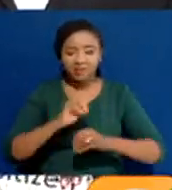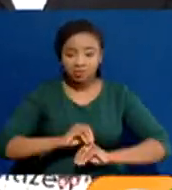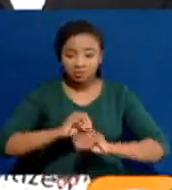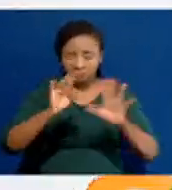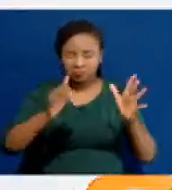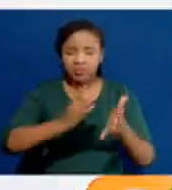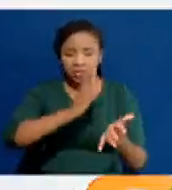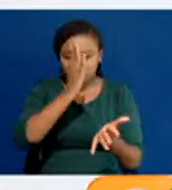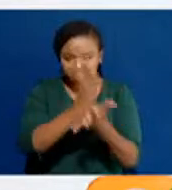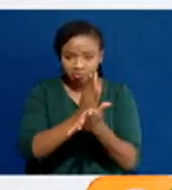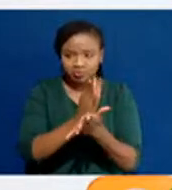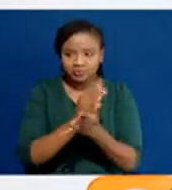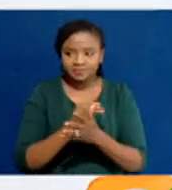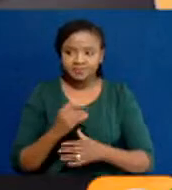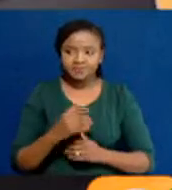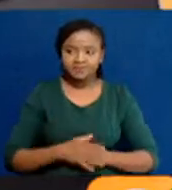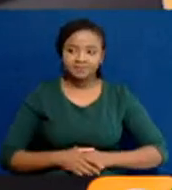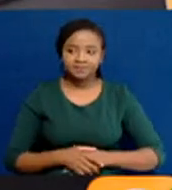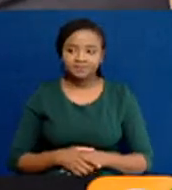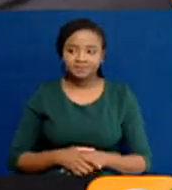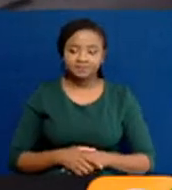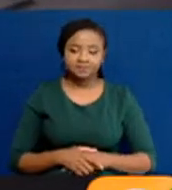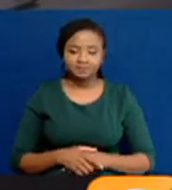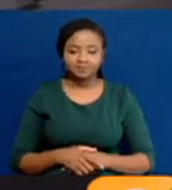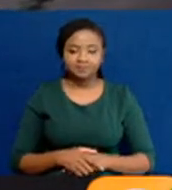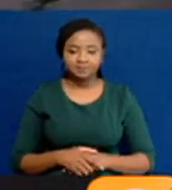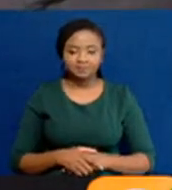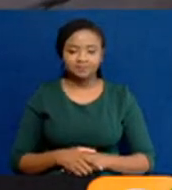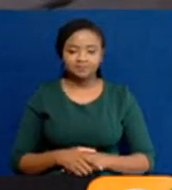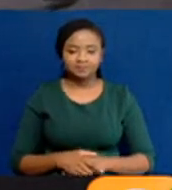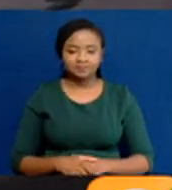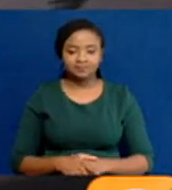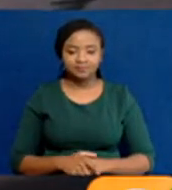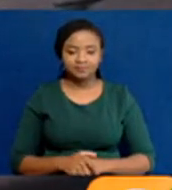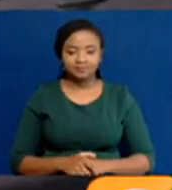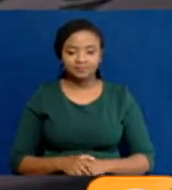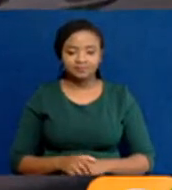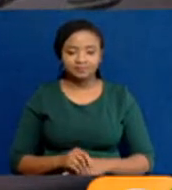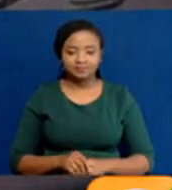habari vinavyomilikiwa na Royal Media Services.